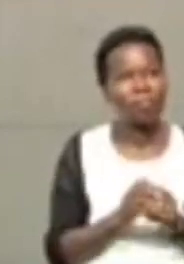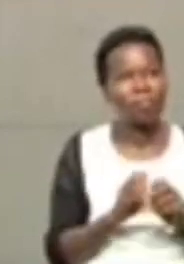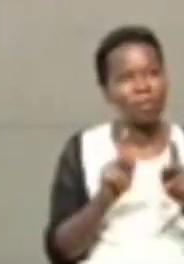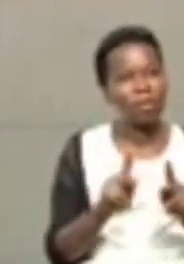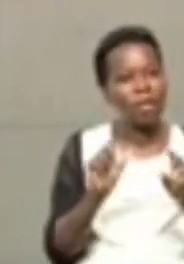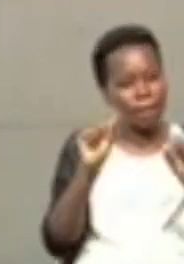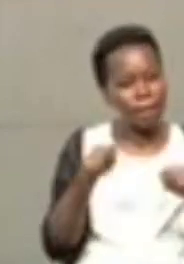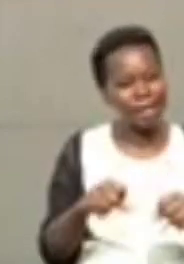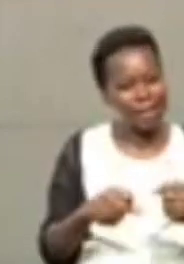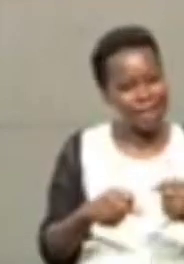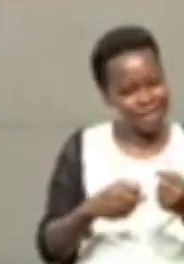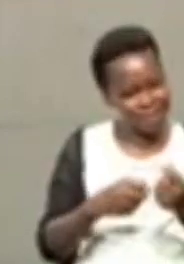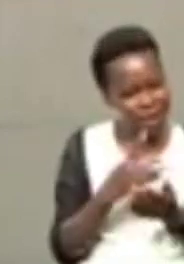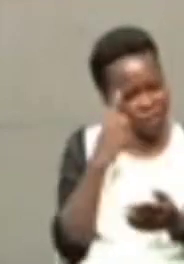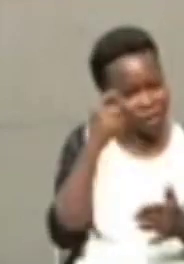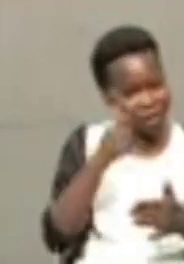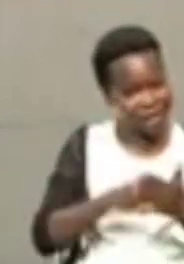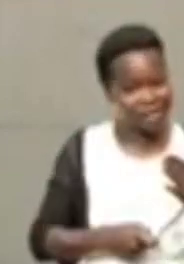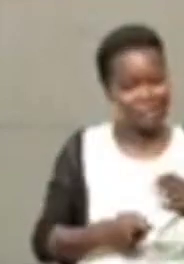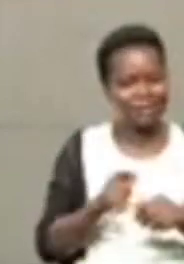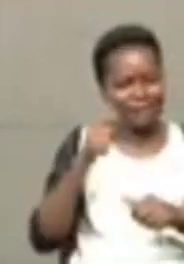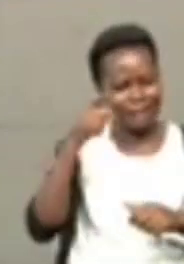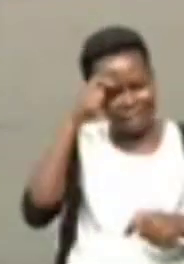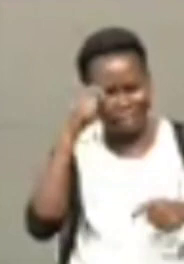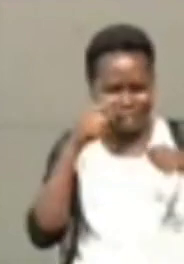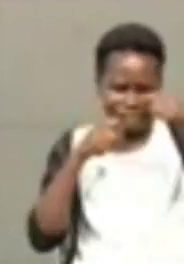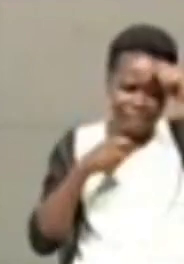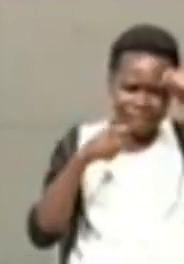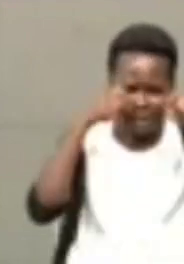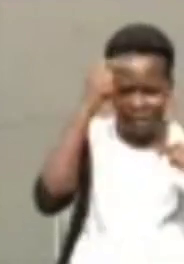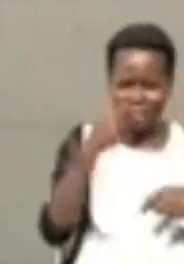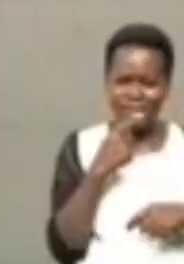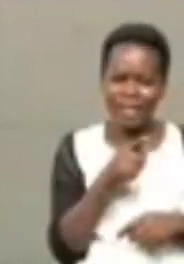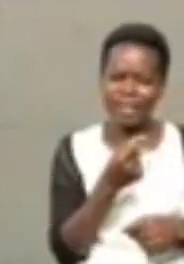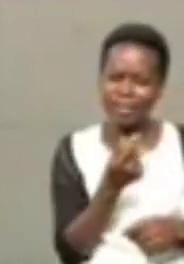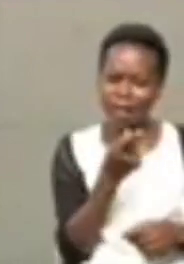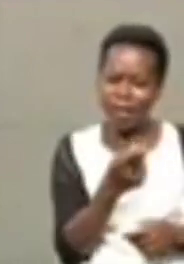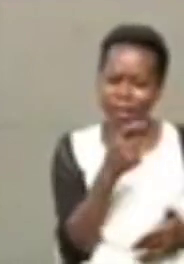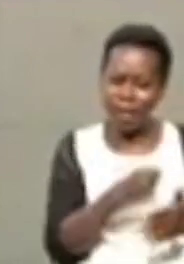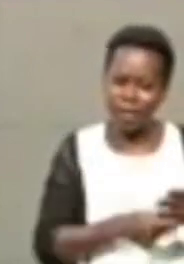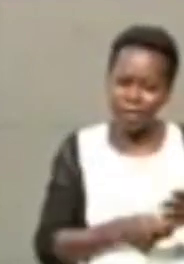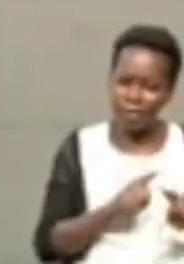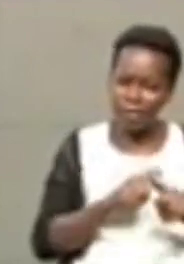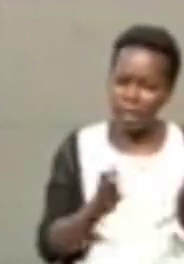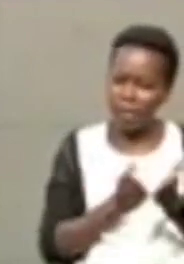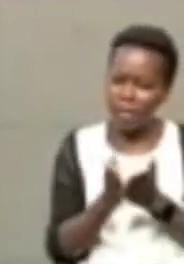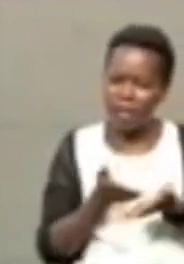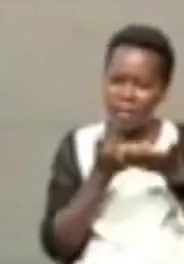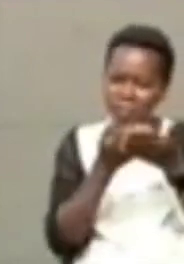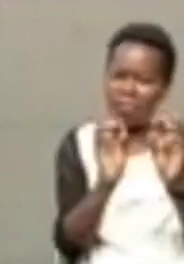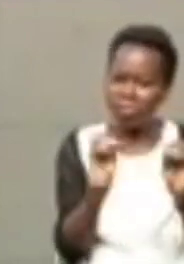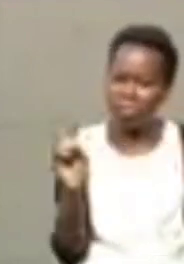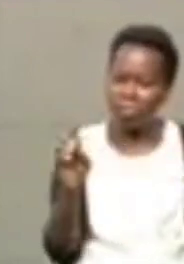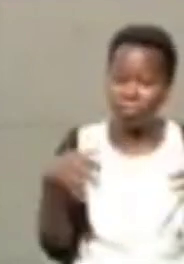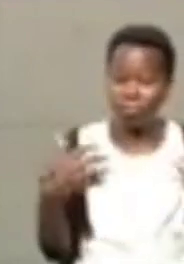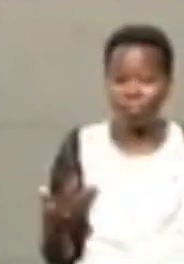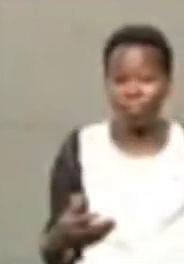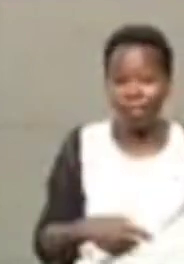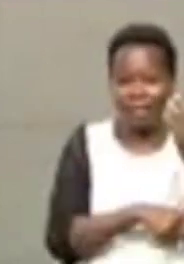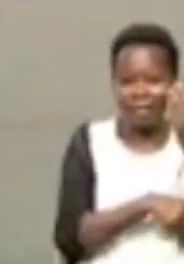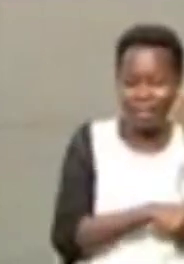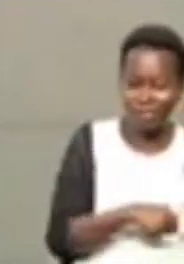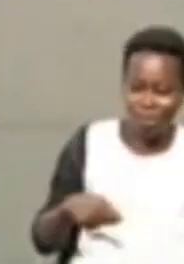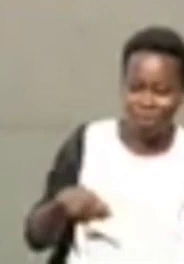there should be value for this tax money. And that's why they are struggling. They're saying, but wait a minute, this money we pay, there's no service delivery, it is